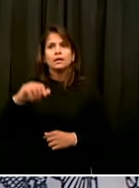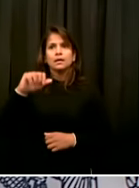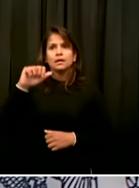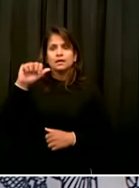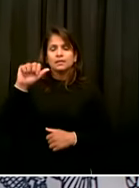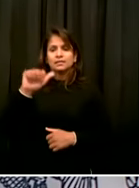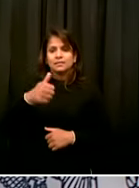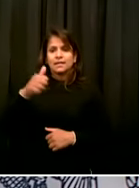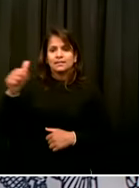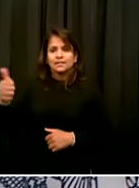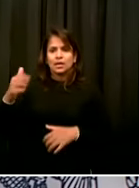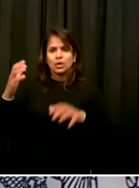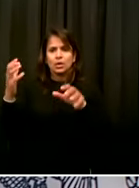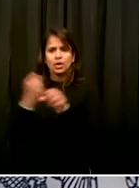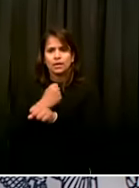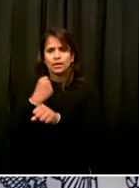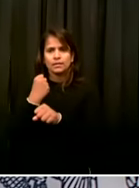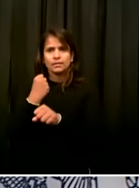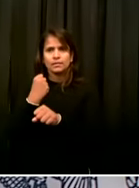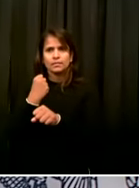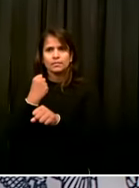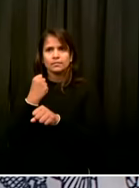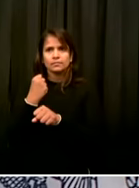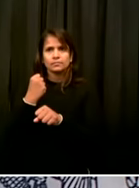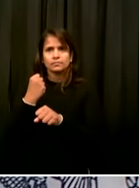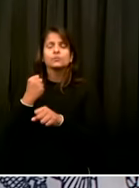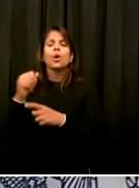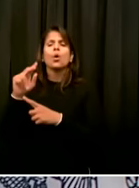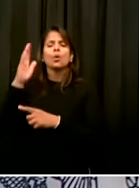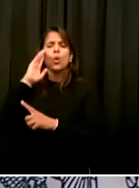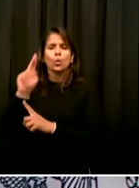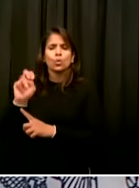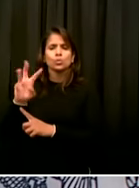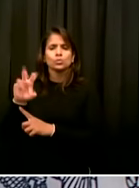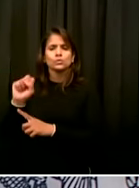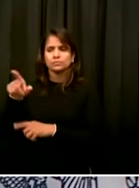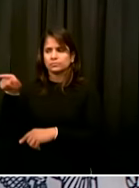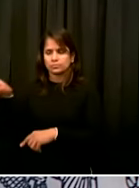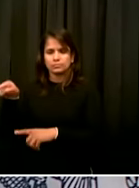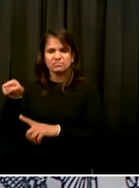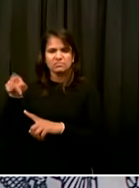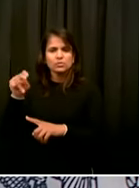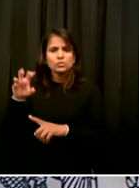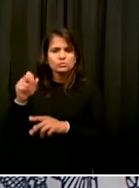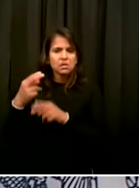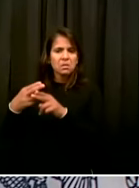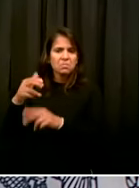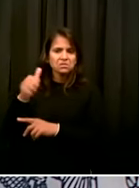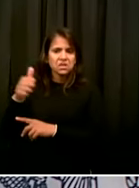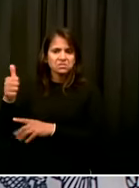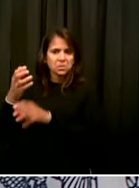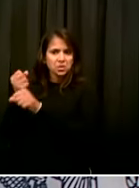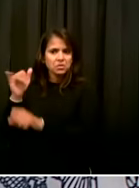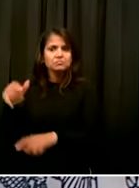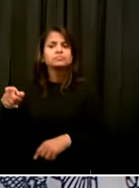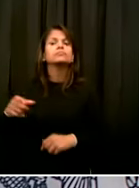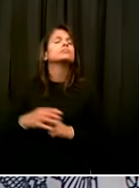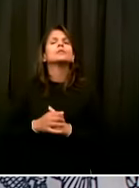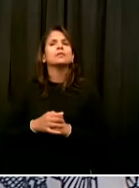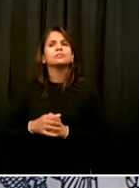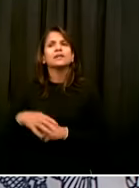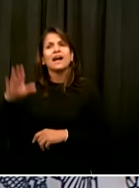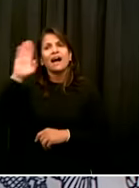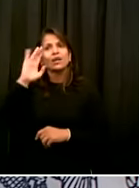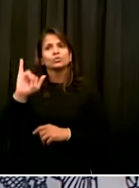Oh, hi, good morning all. How you doing, Mr. Mayor? I'm doing well, Juliet, how about you? I'm fine, thank you.